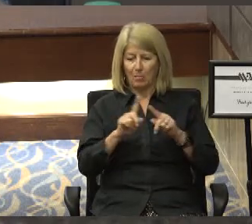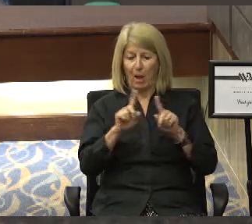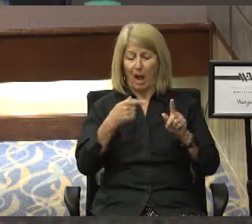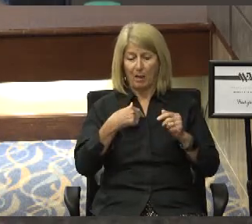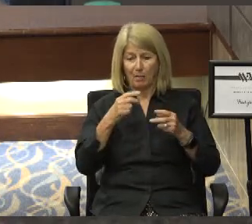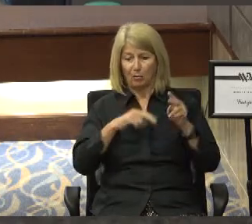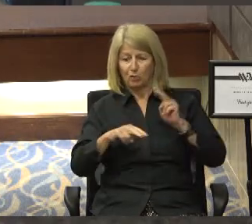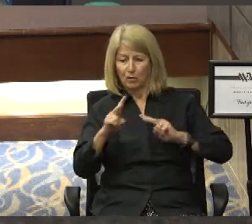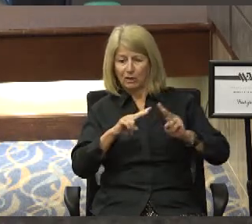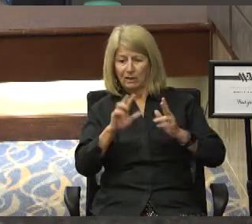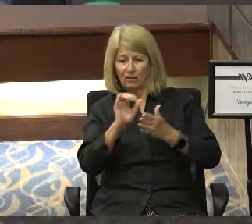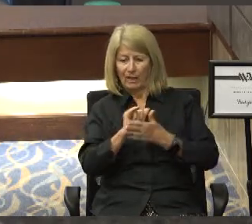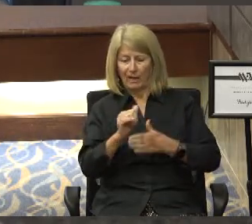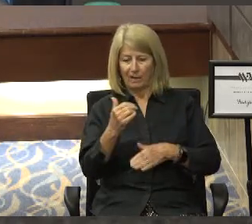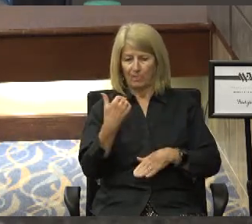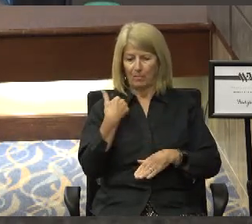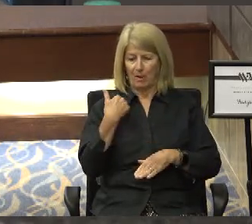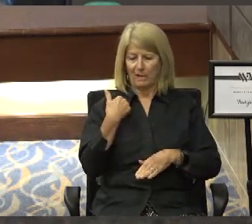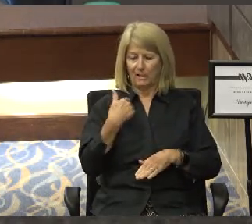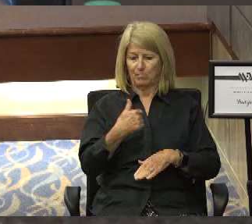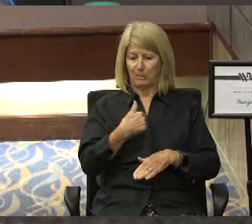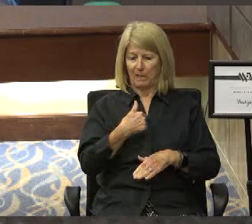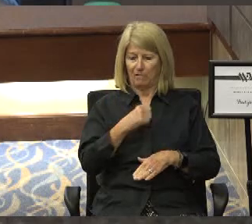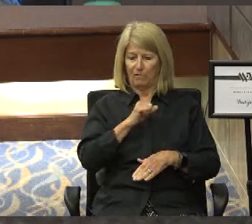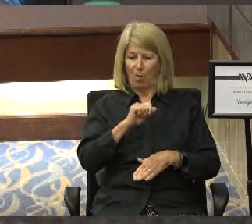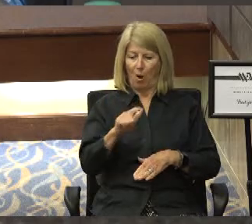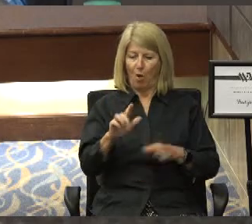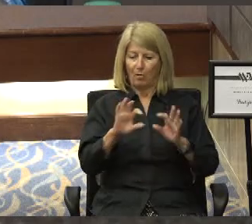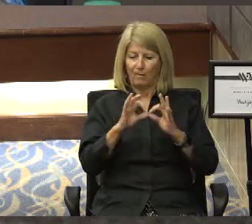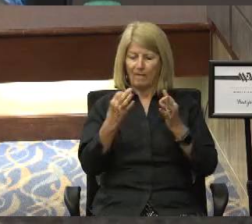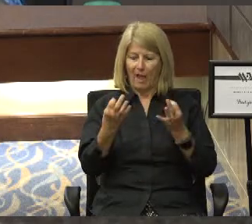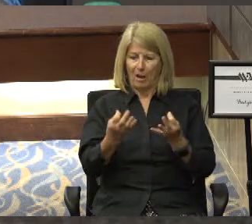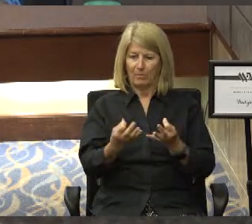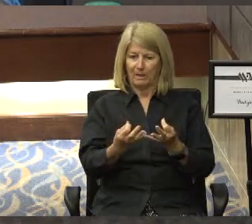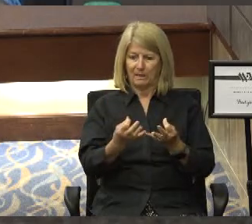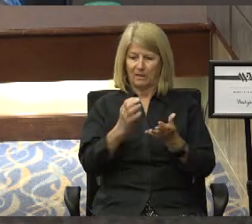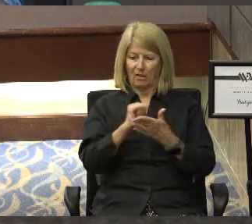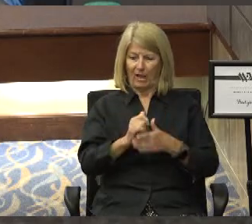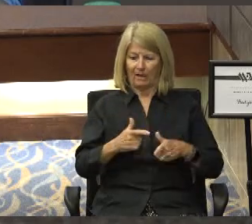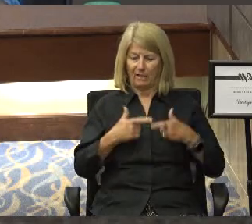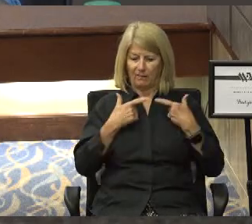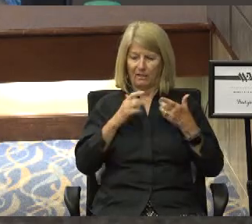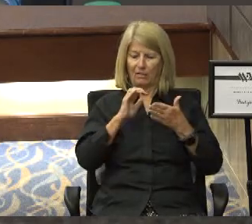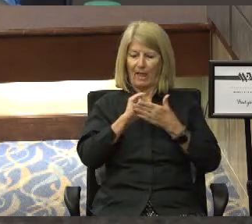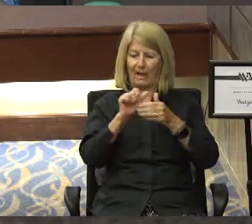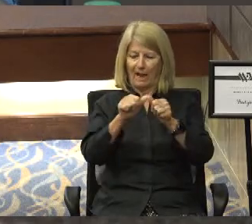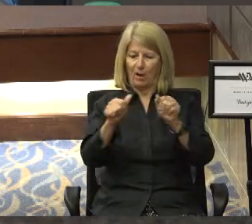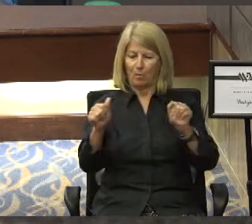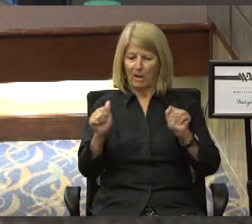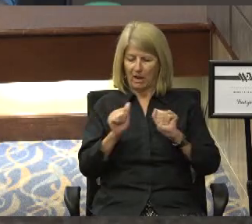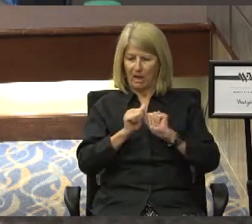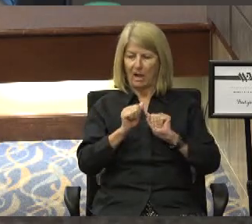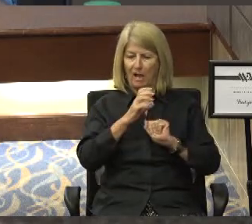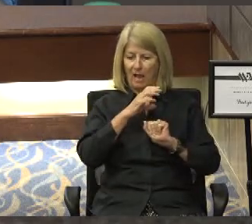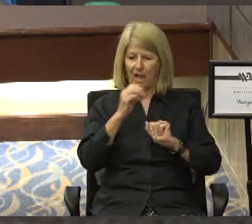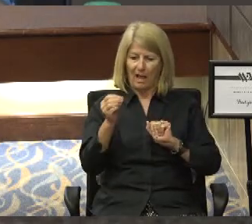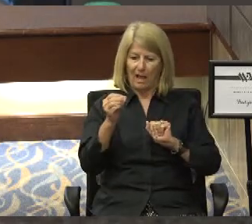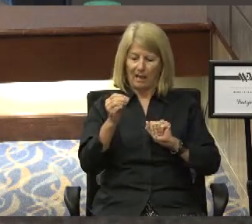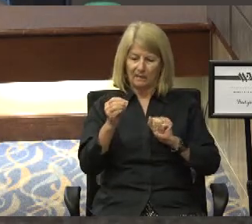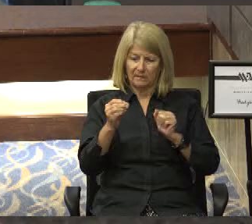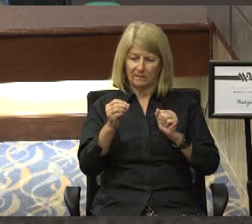and it's reminding me of all the families that lived in that area, and then